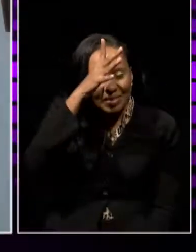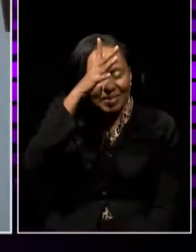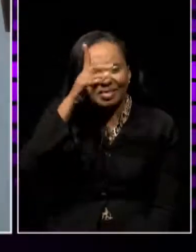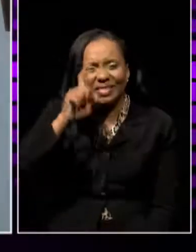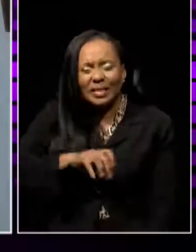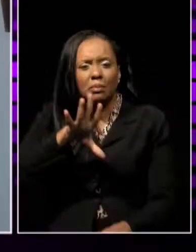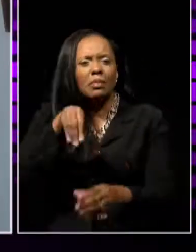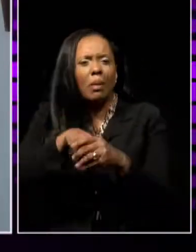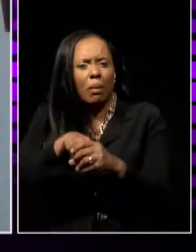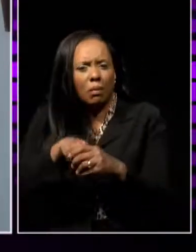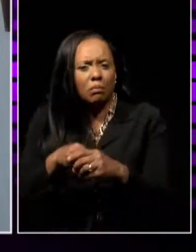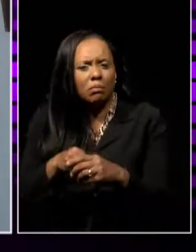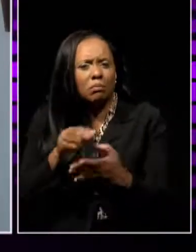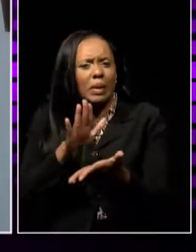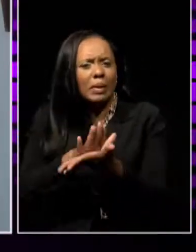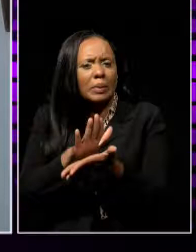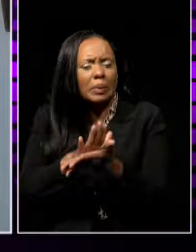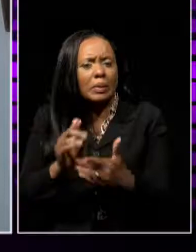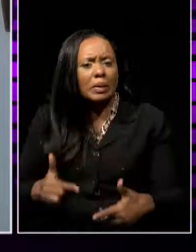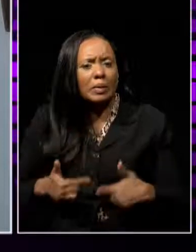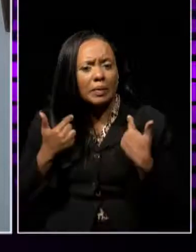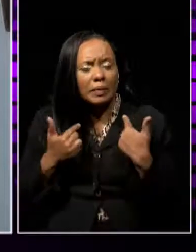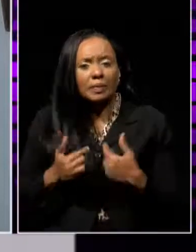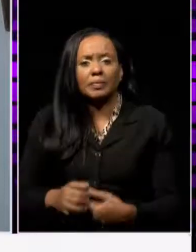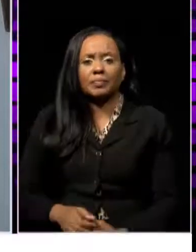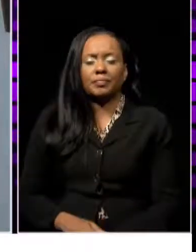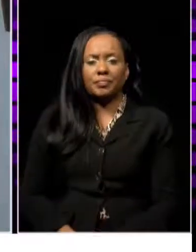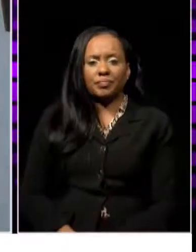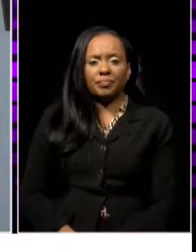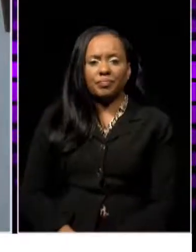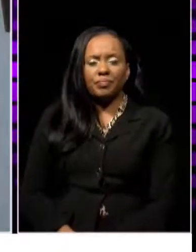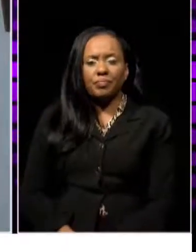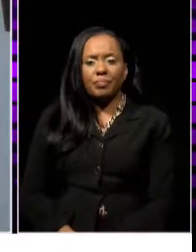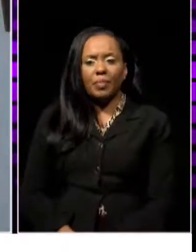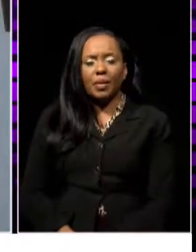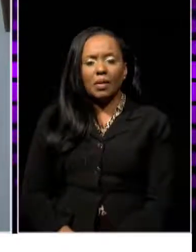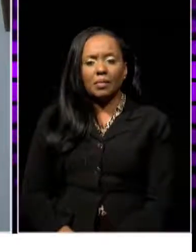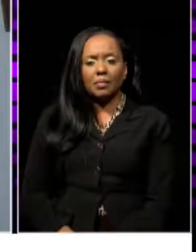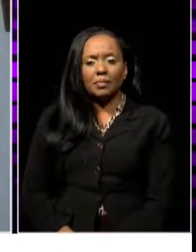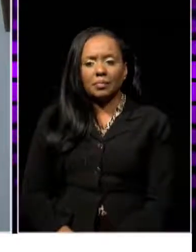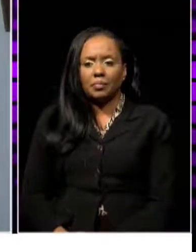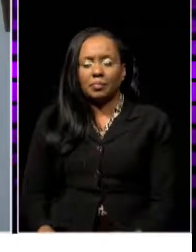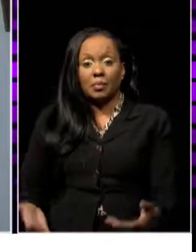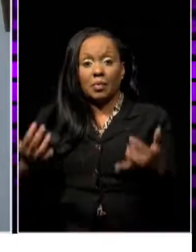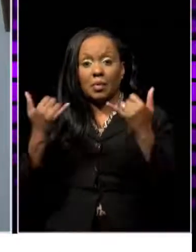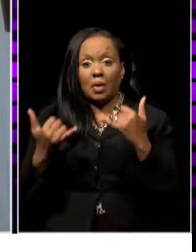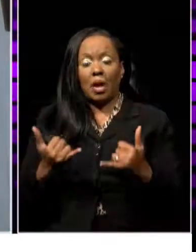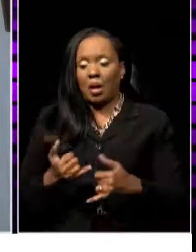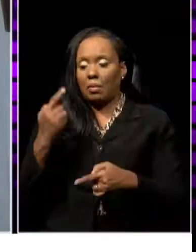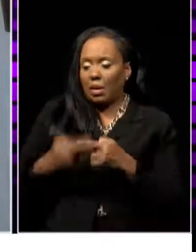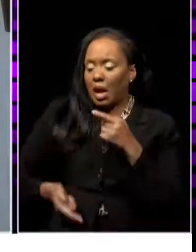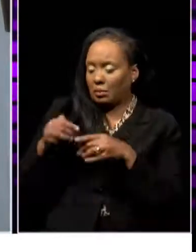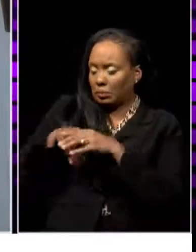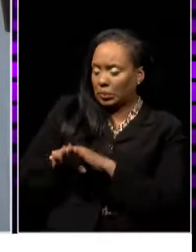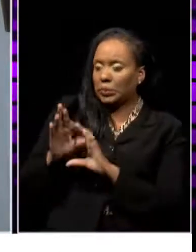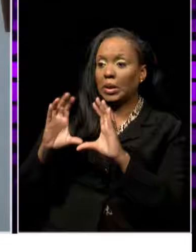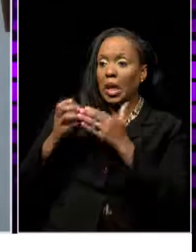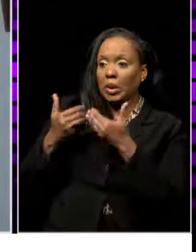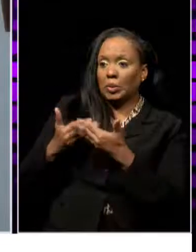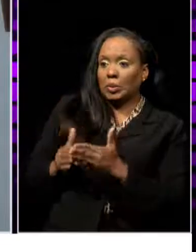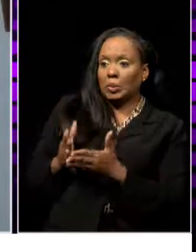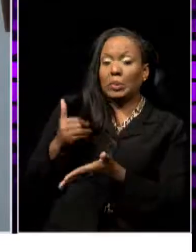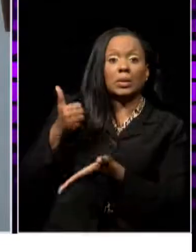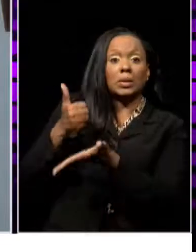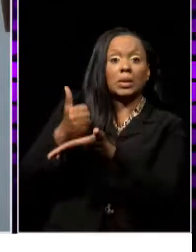involved. Because right now we have a situation where we cannot physically be there to assist students, and